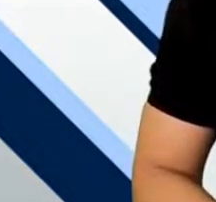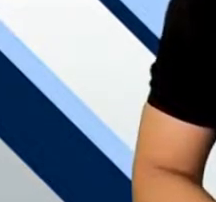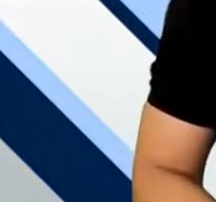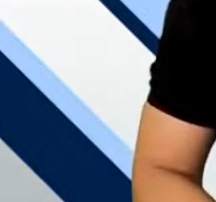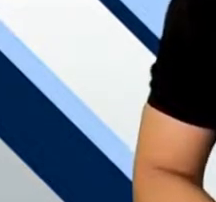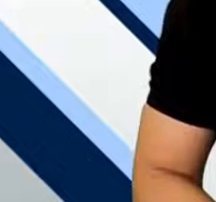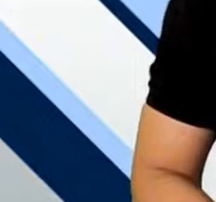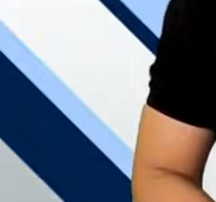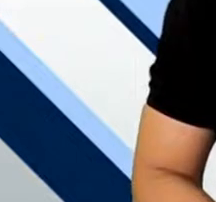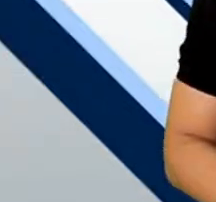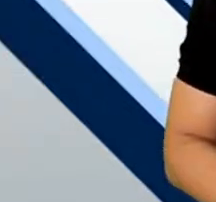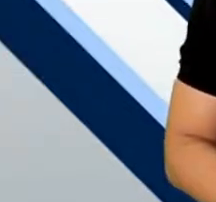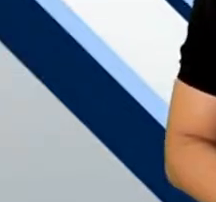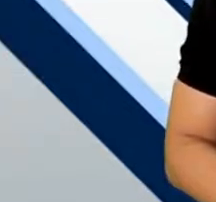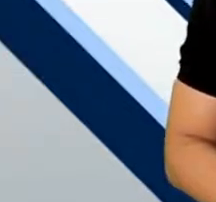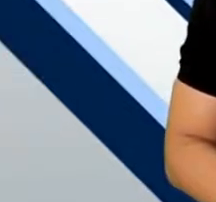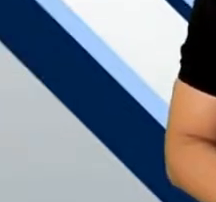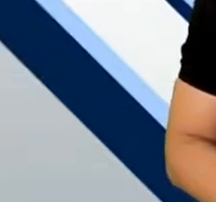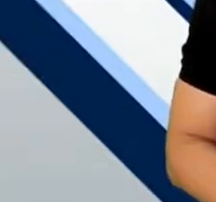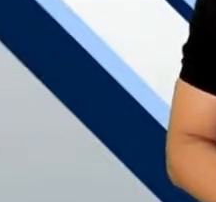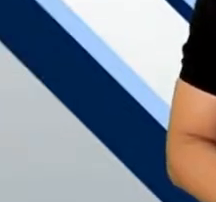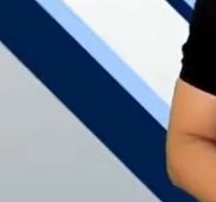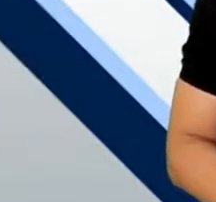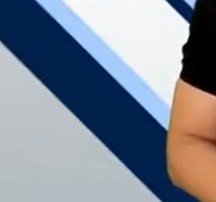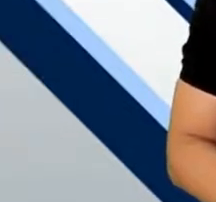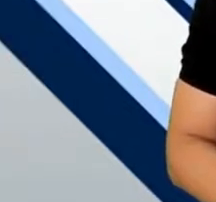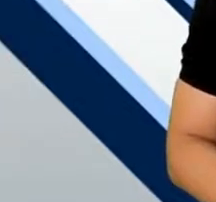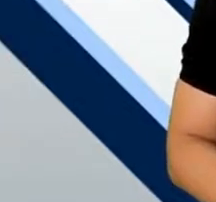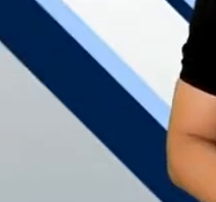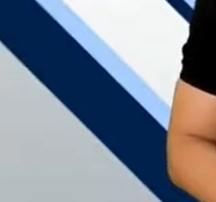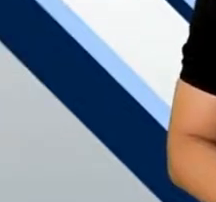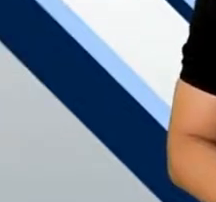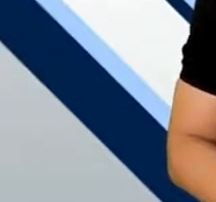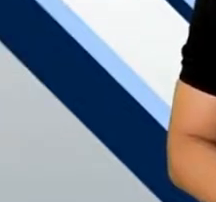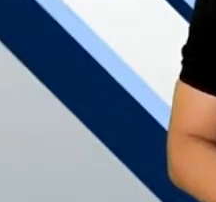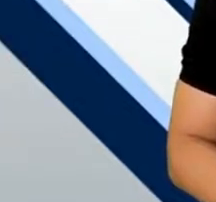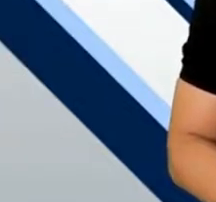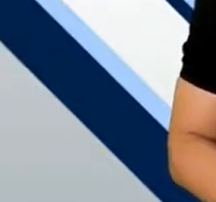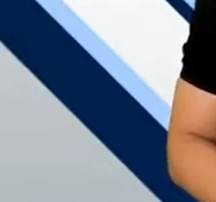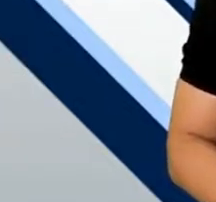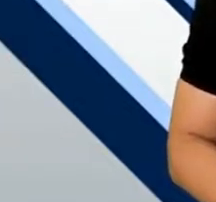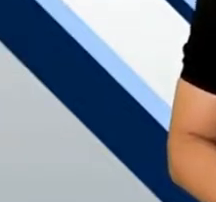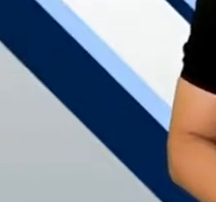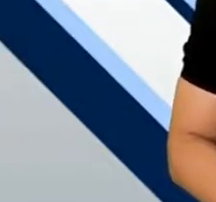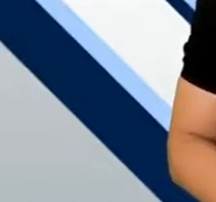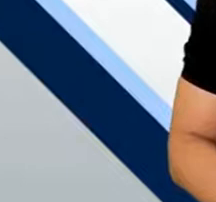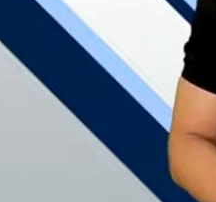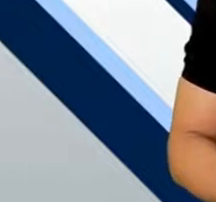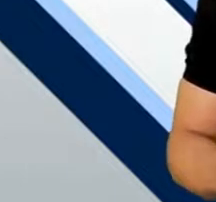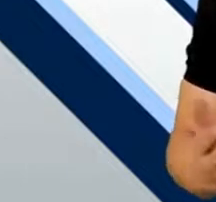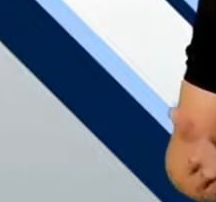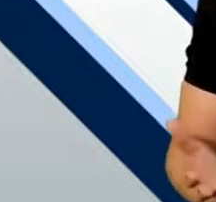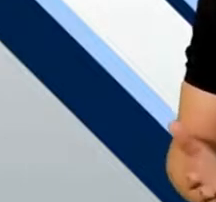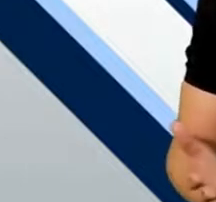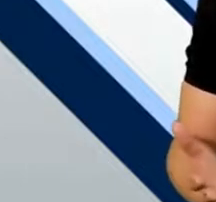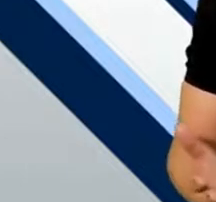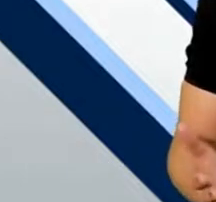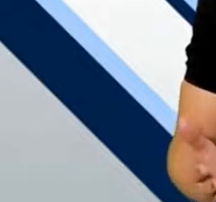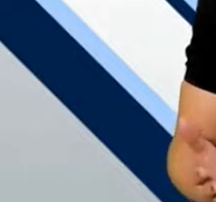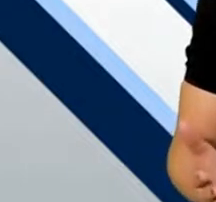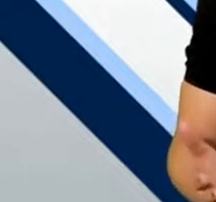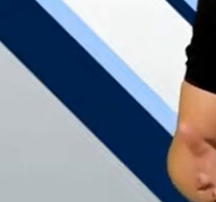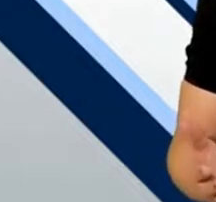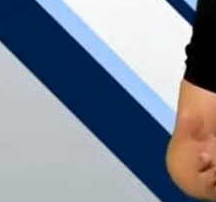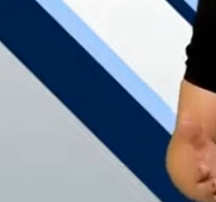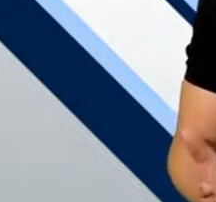ICTS-EDDEC. This program is aimed at helping and assisting learners from kindergarten, senior high school,